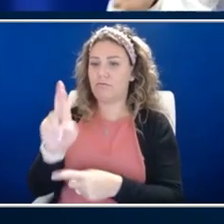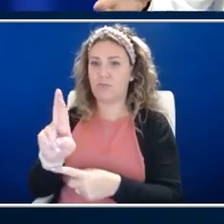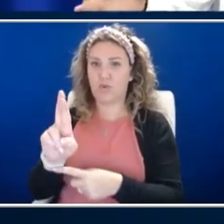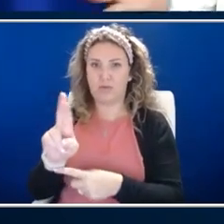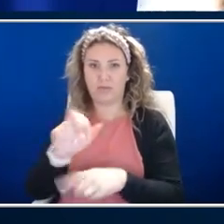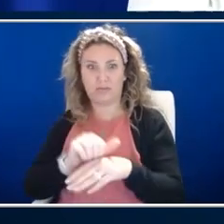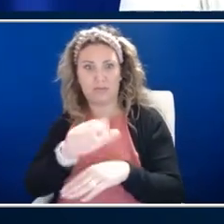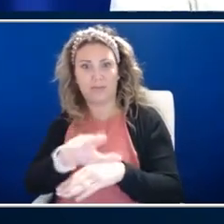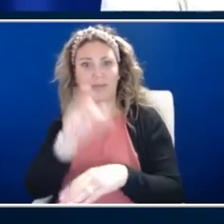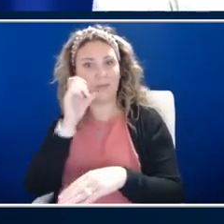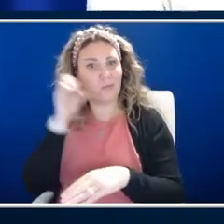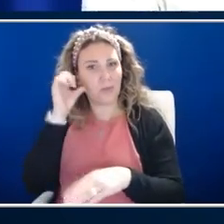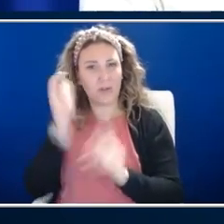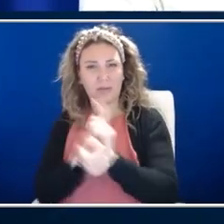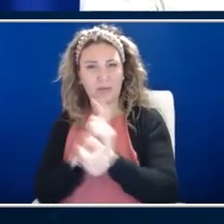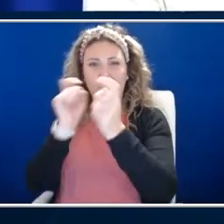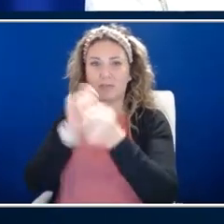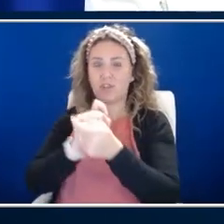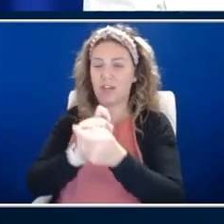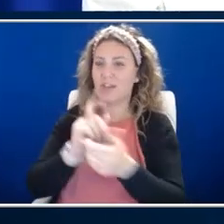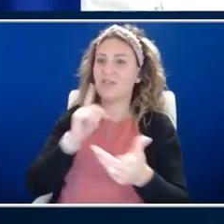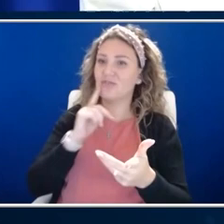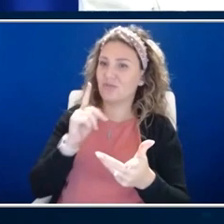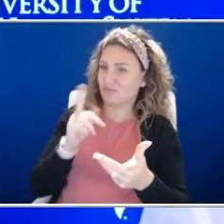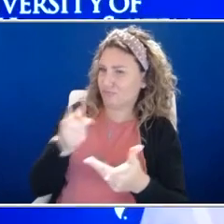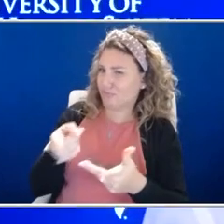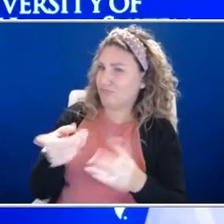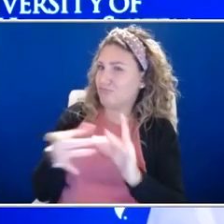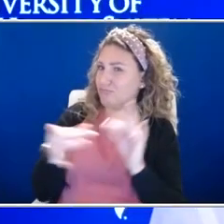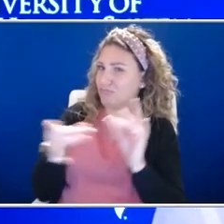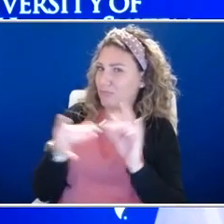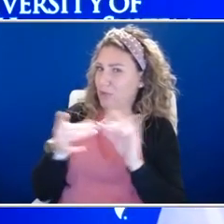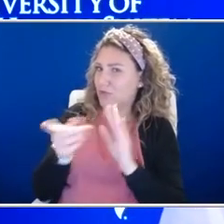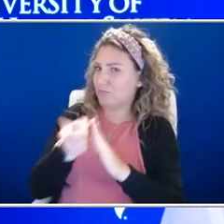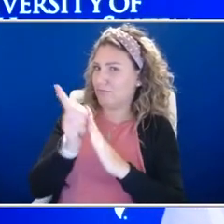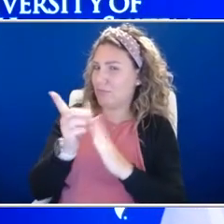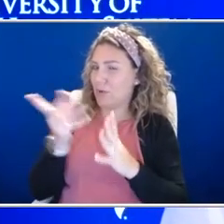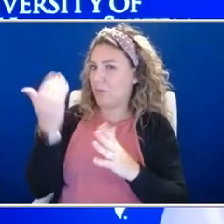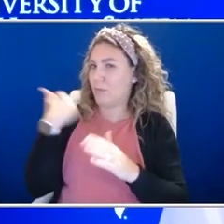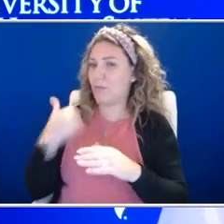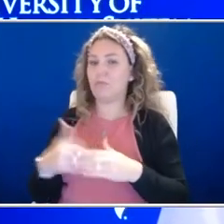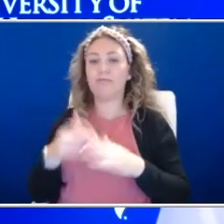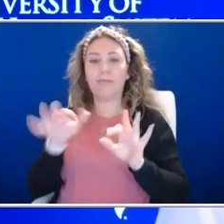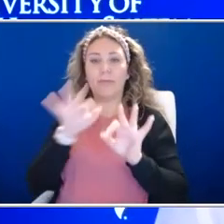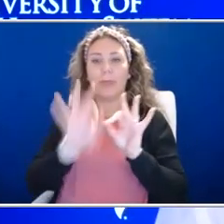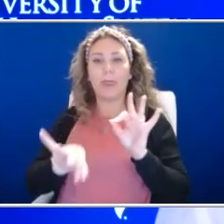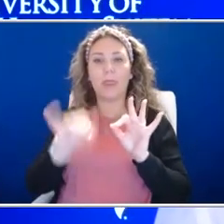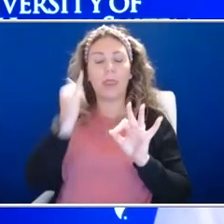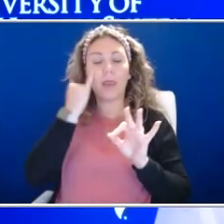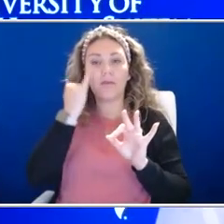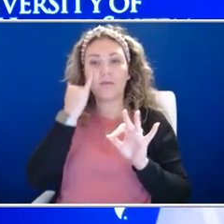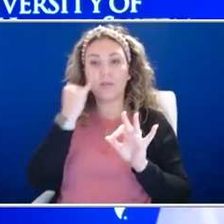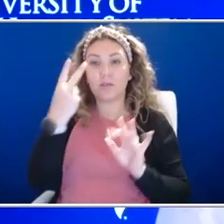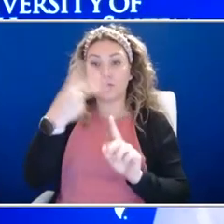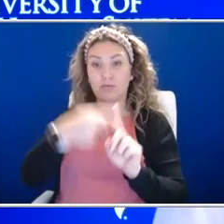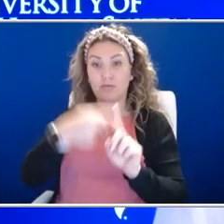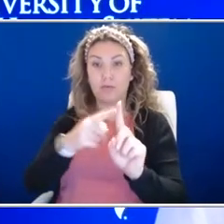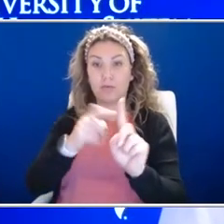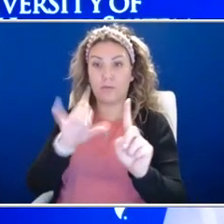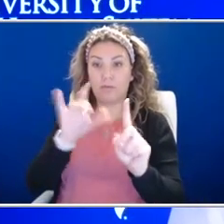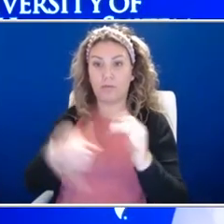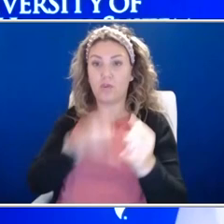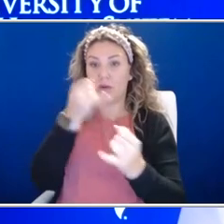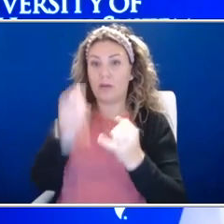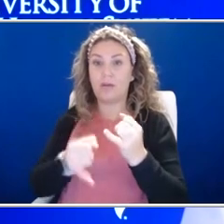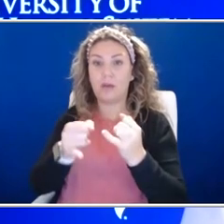yesterday, they changed. So we sort of hit on it just a moment ago. Yeah, I mean, right now it's pretty simple. If you are 2 months out from your last dose,